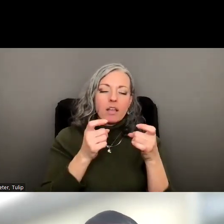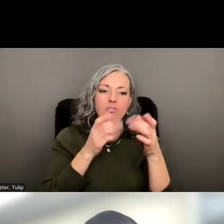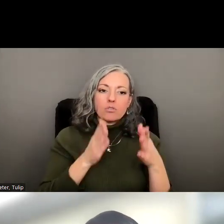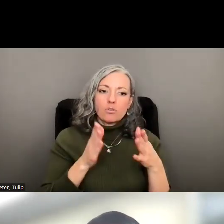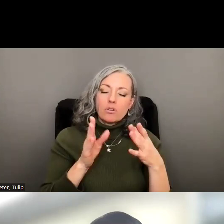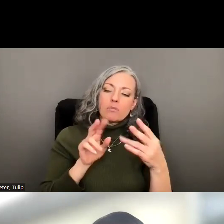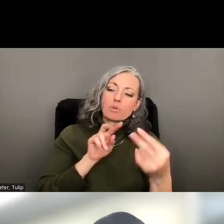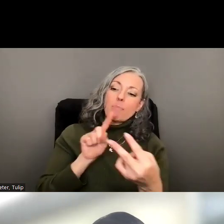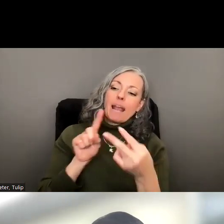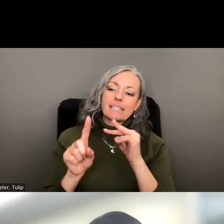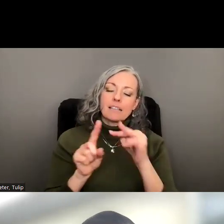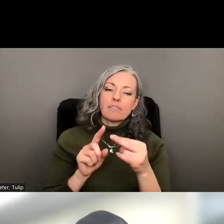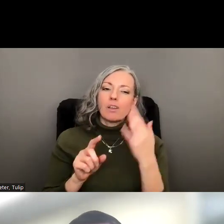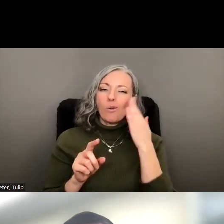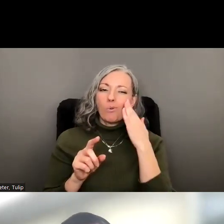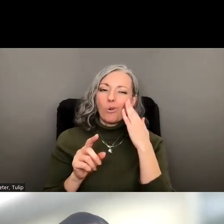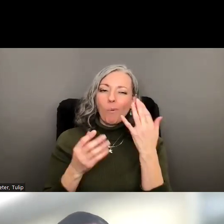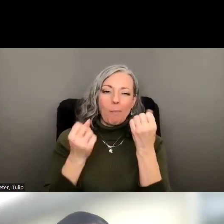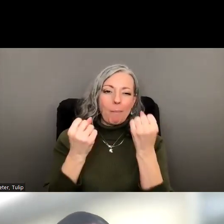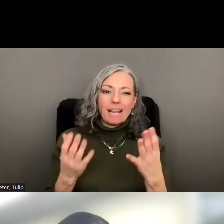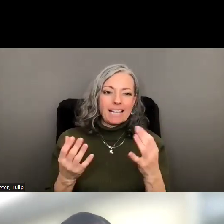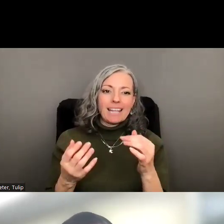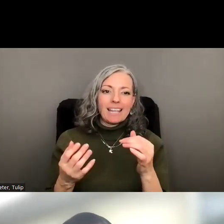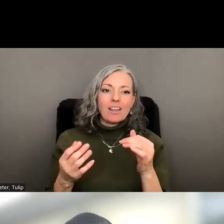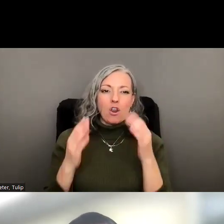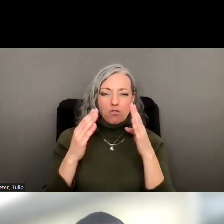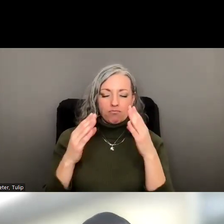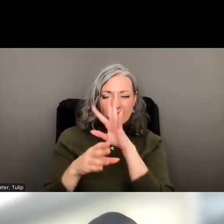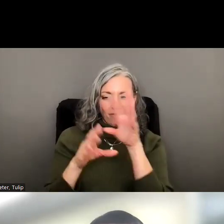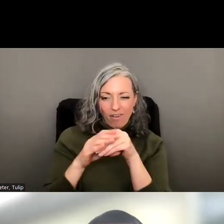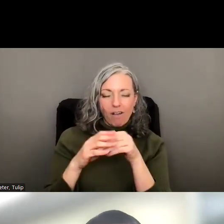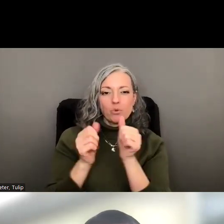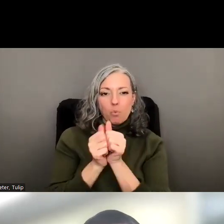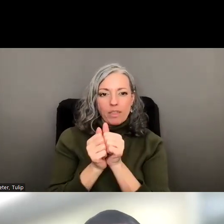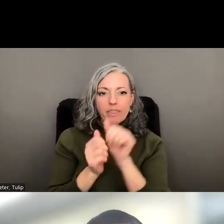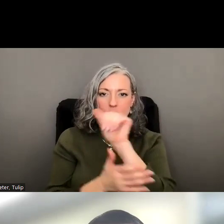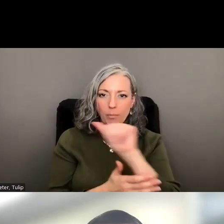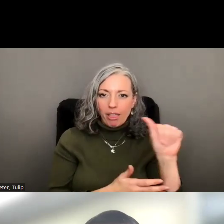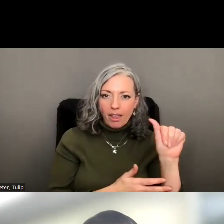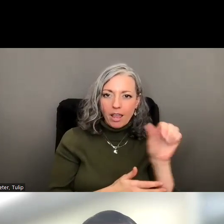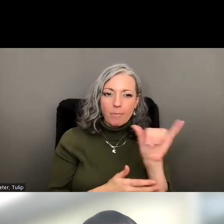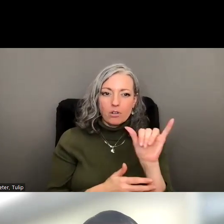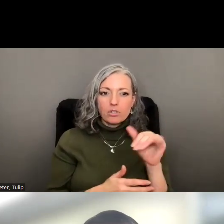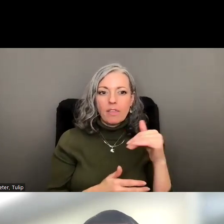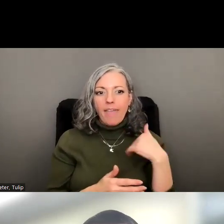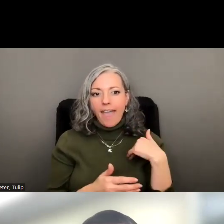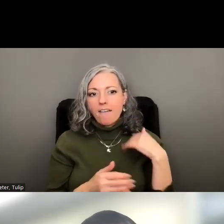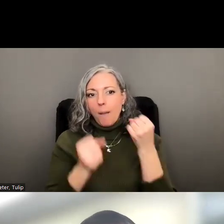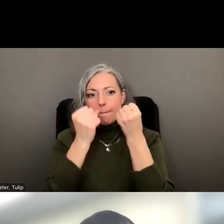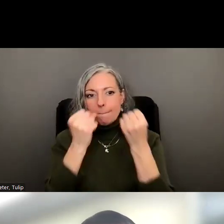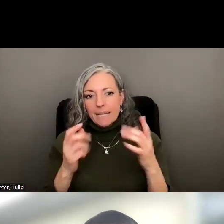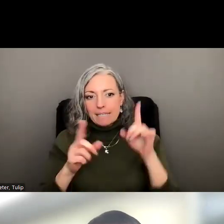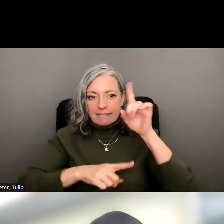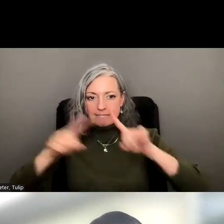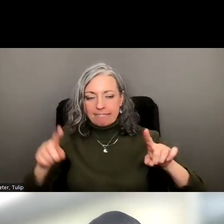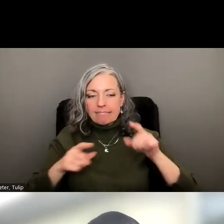many supervisors are directly involved with AAA governing boards, but then they also, of course, have governance decisions for the whole county.